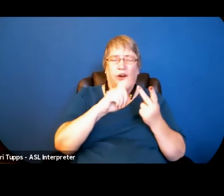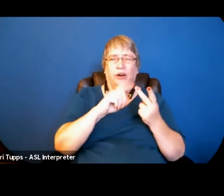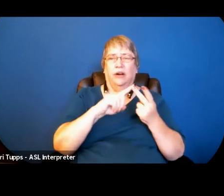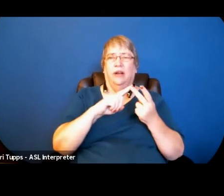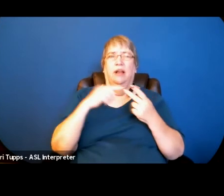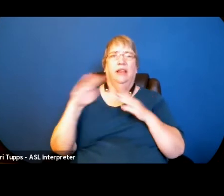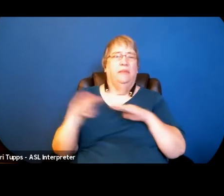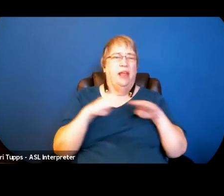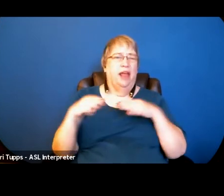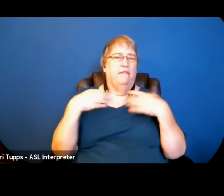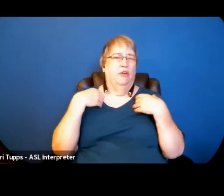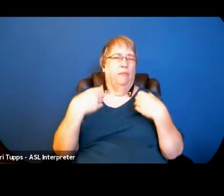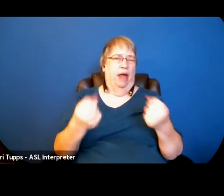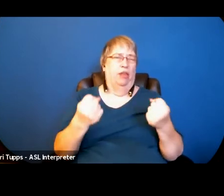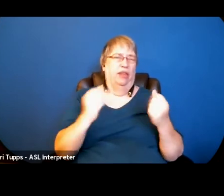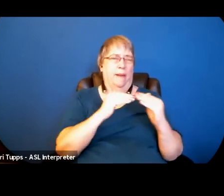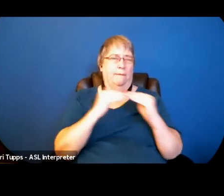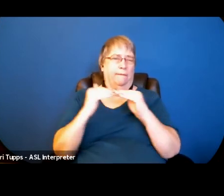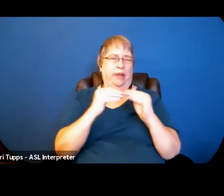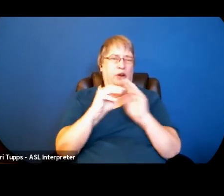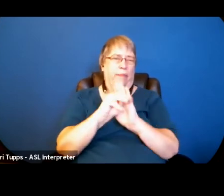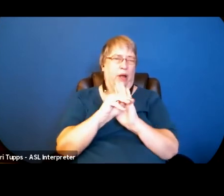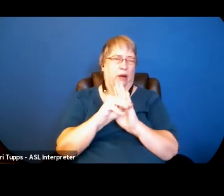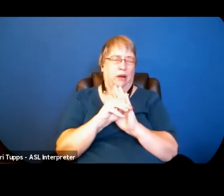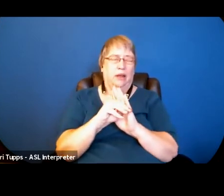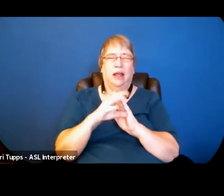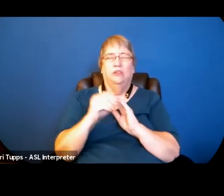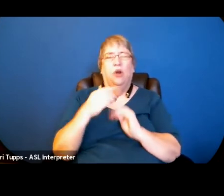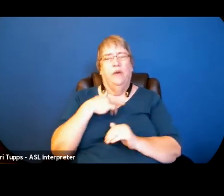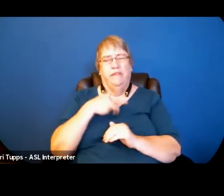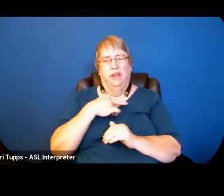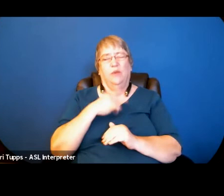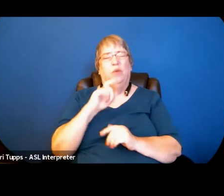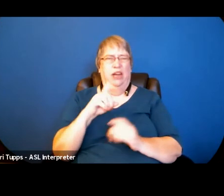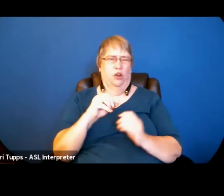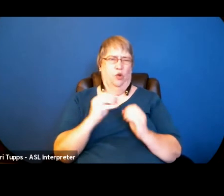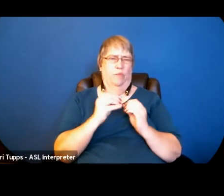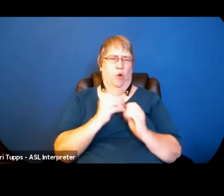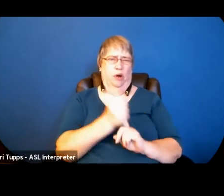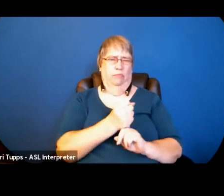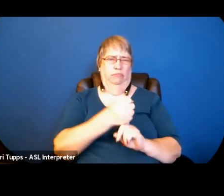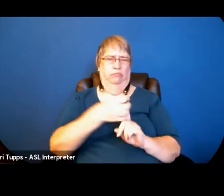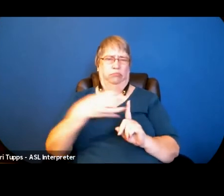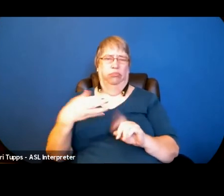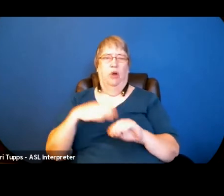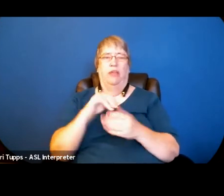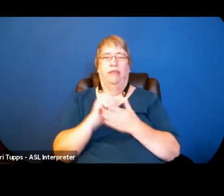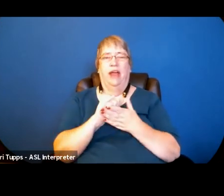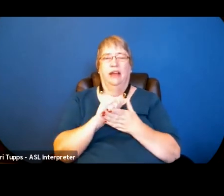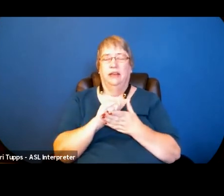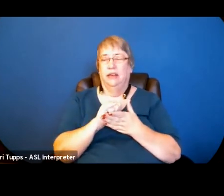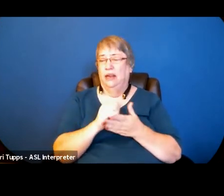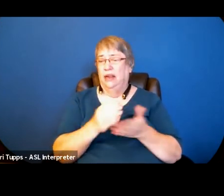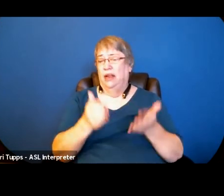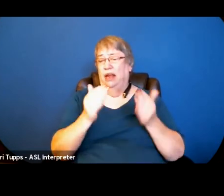other instances. And so we believe there's a lot of work to do there. And then additionally, I think we have housing